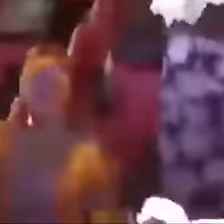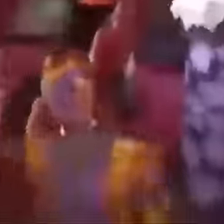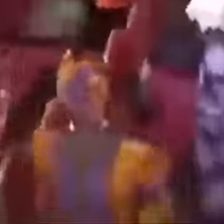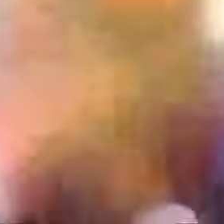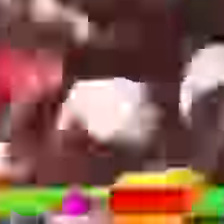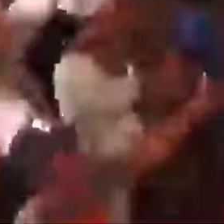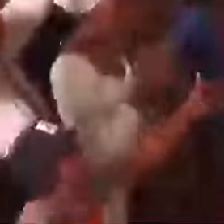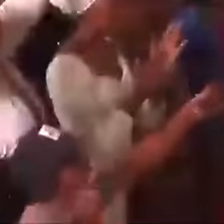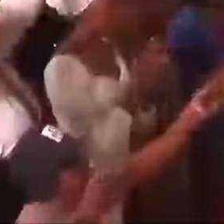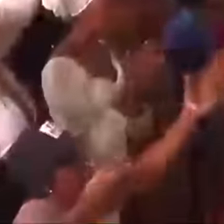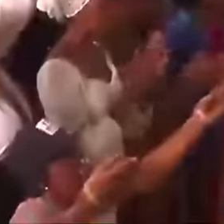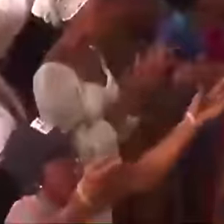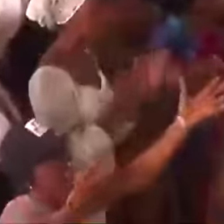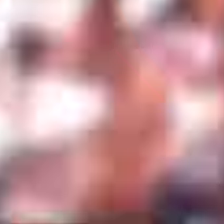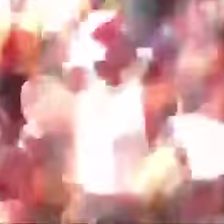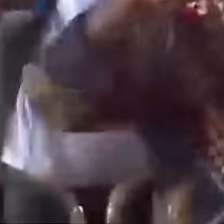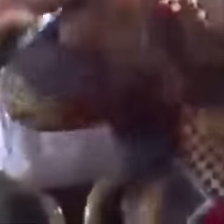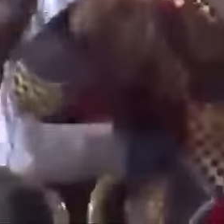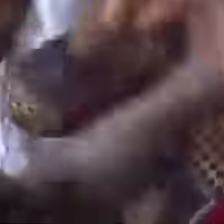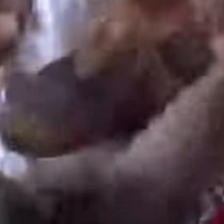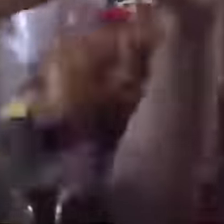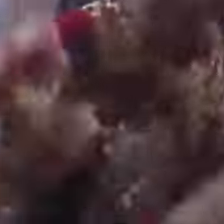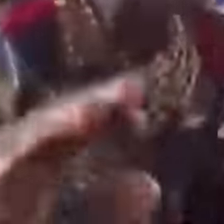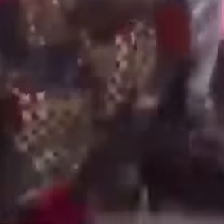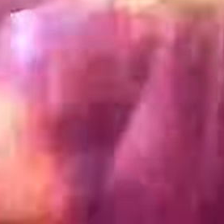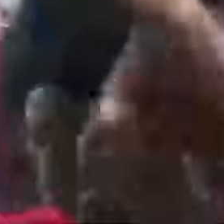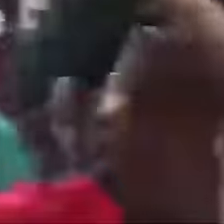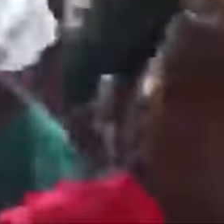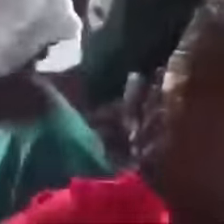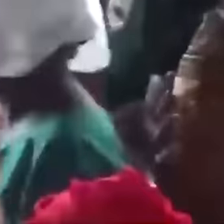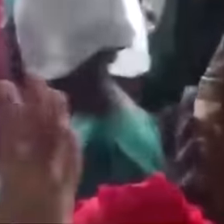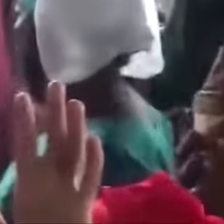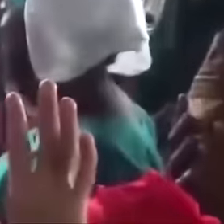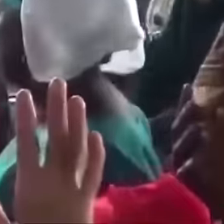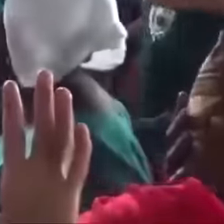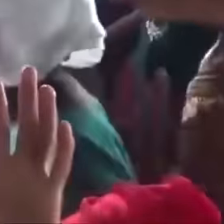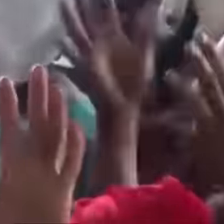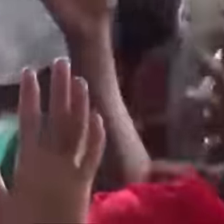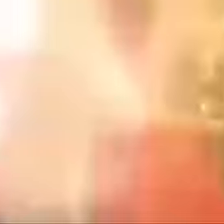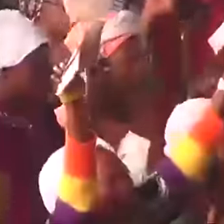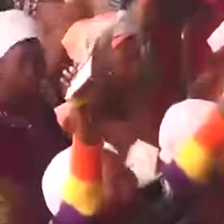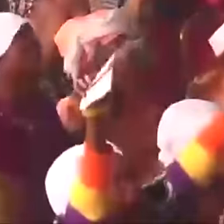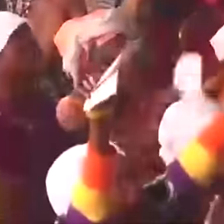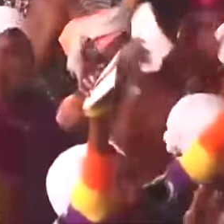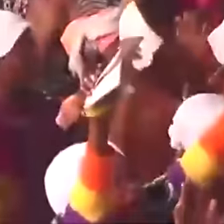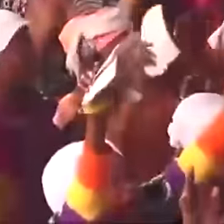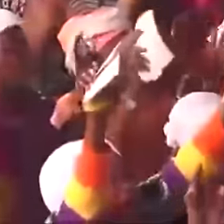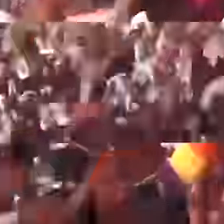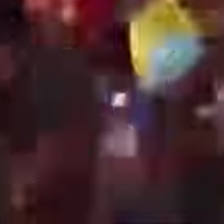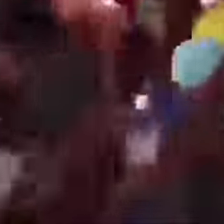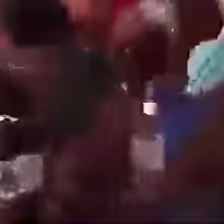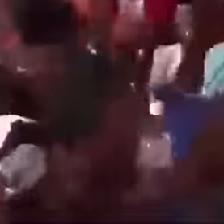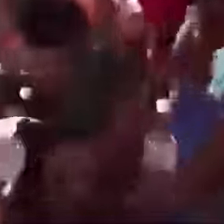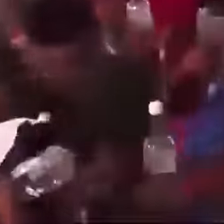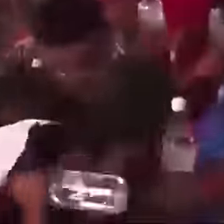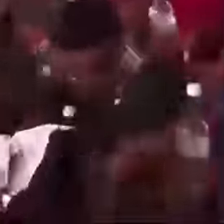olo shushu betsaida 1, 2, 3. Kisha miya tishe iyanu Lo shele lenu ono betsaida longa woni